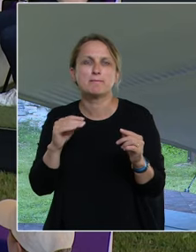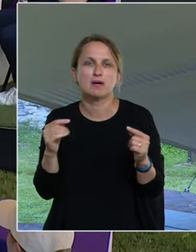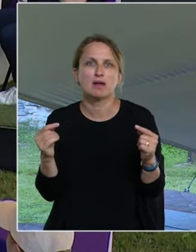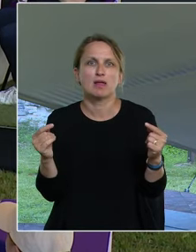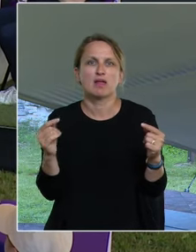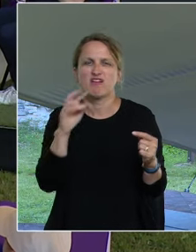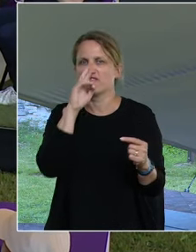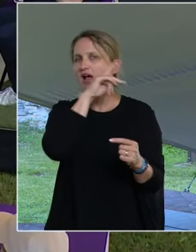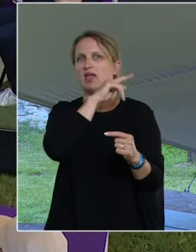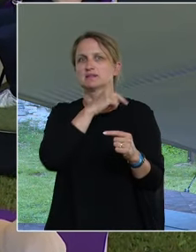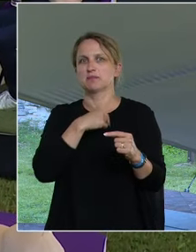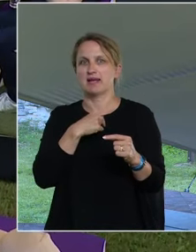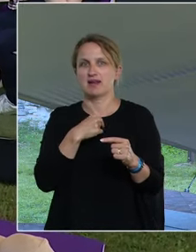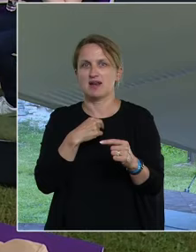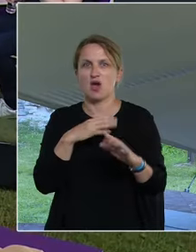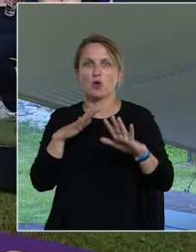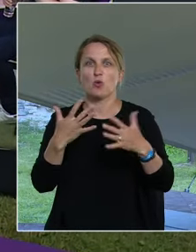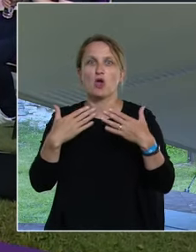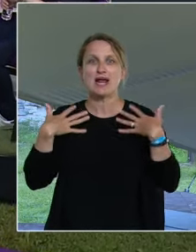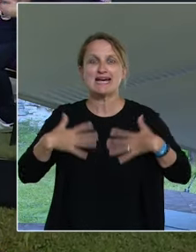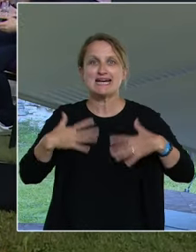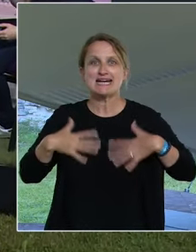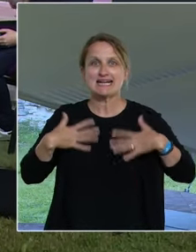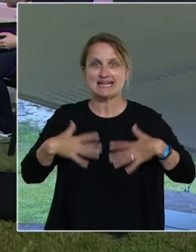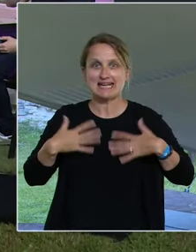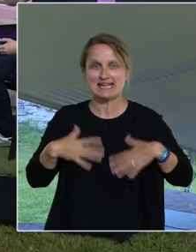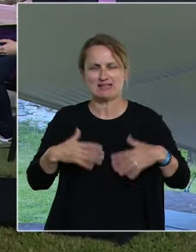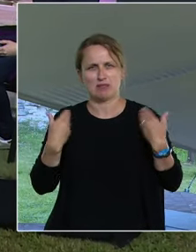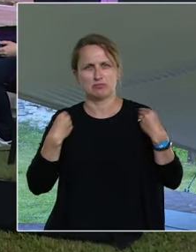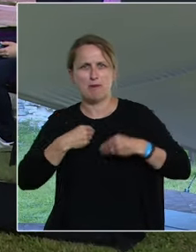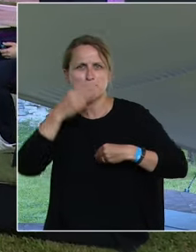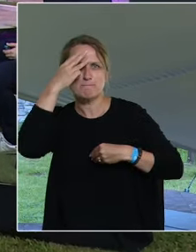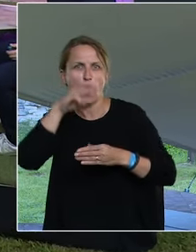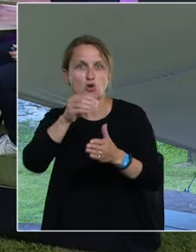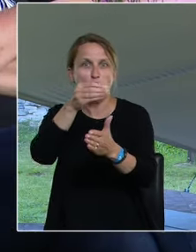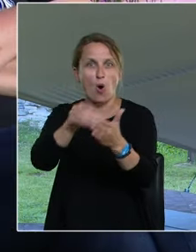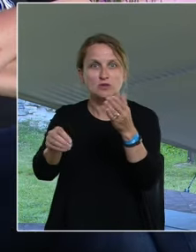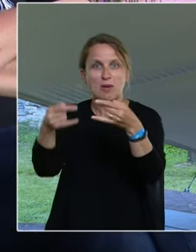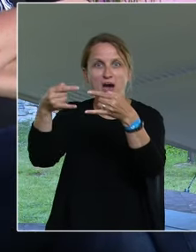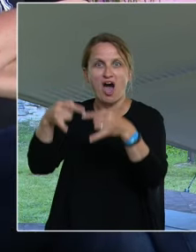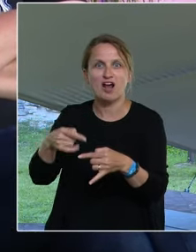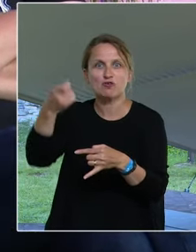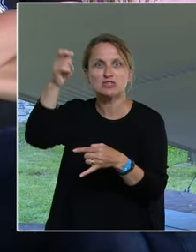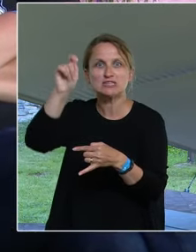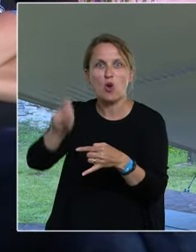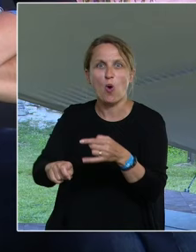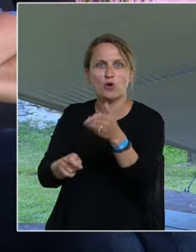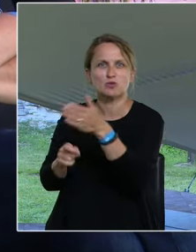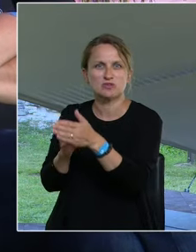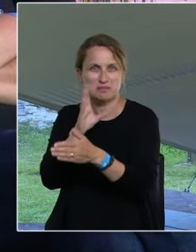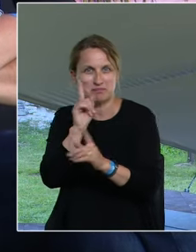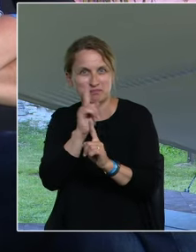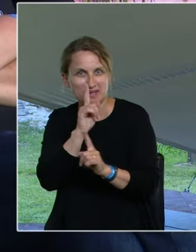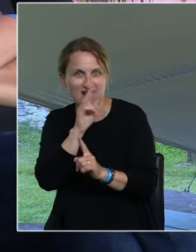wrong? Everything. Wow, everything. Nothing, guys. Nothing. It's creativity. Nothing. What could go worse? Like the worst thing with